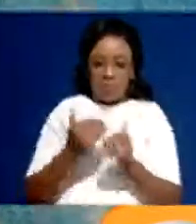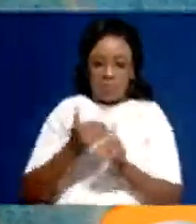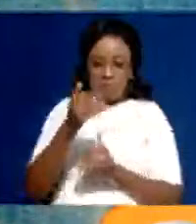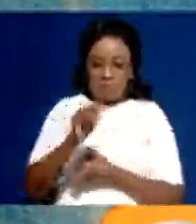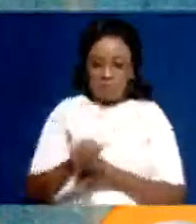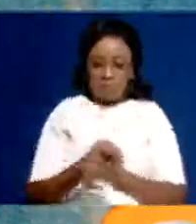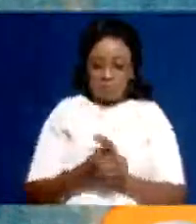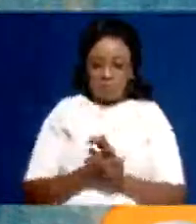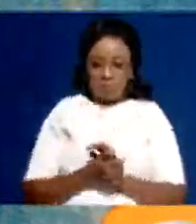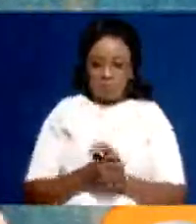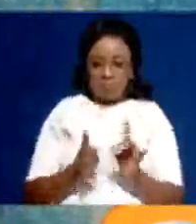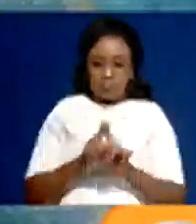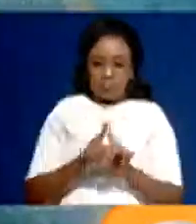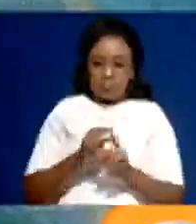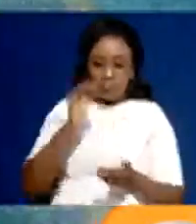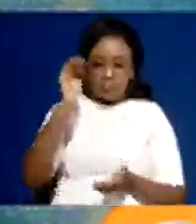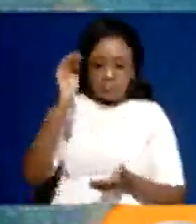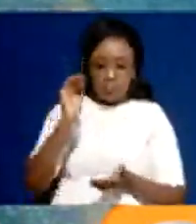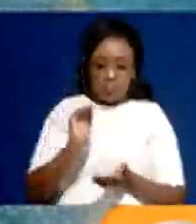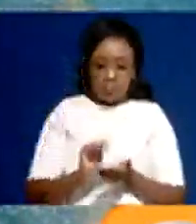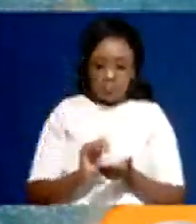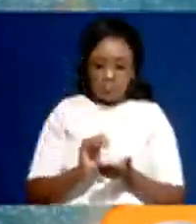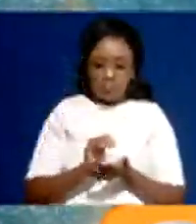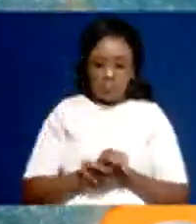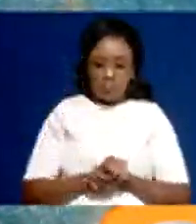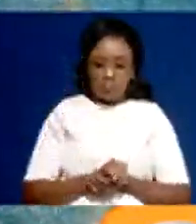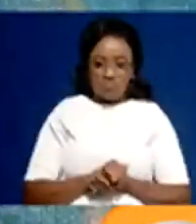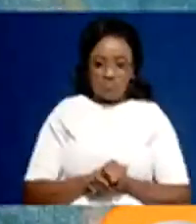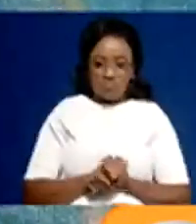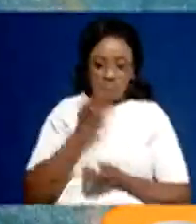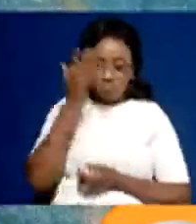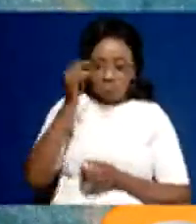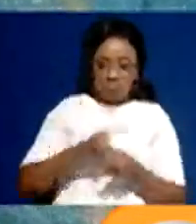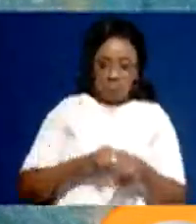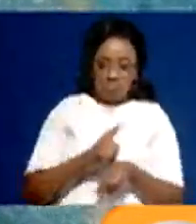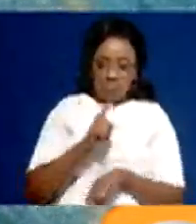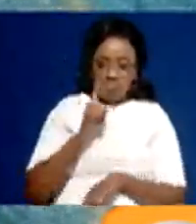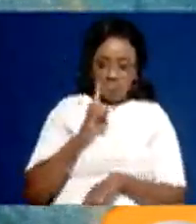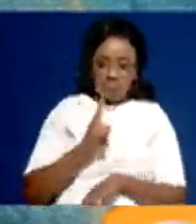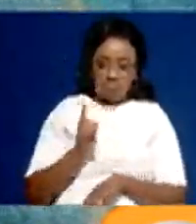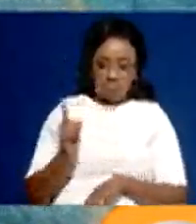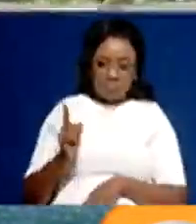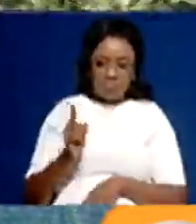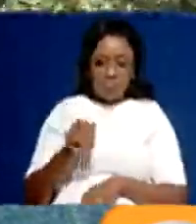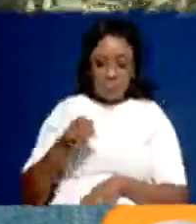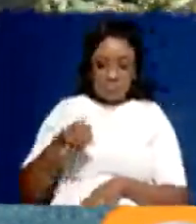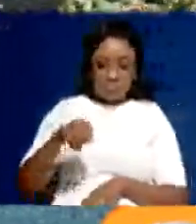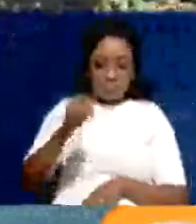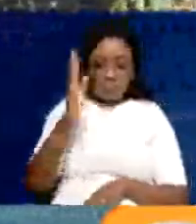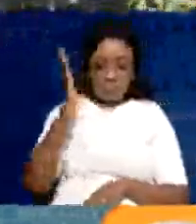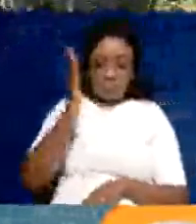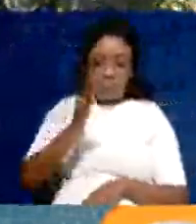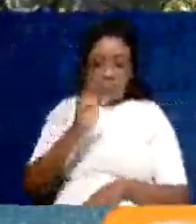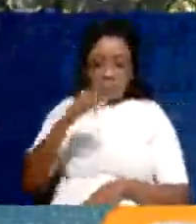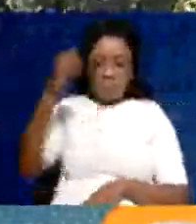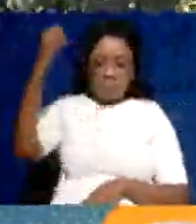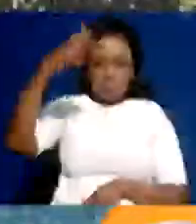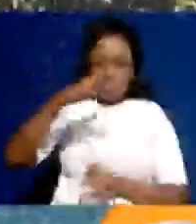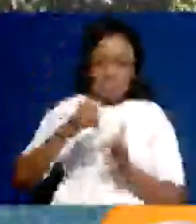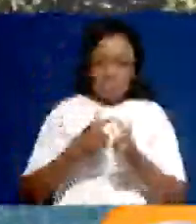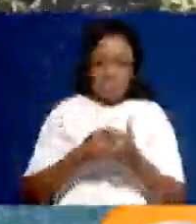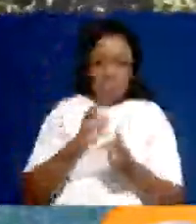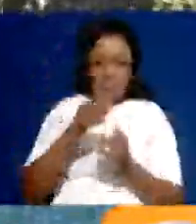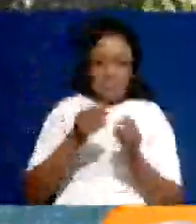It also reduces wilting, because when crops are planted direct through the sunlight, they wilt. So the shade net will